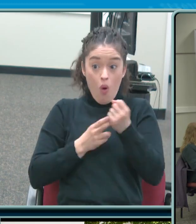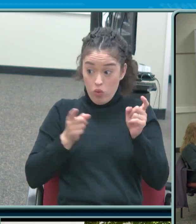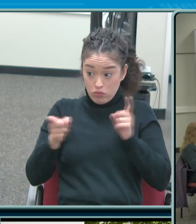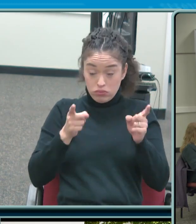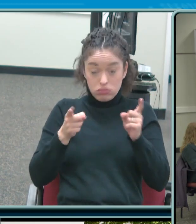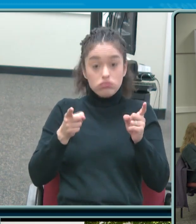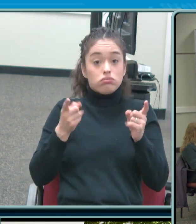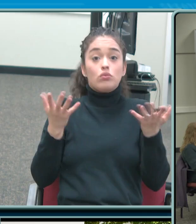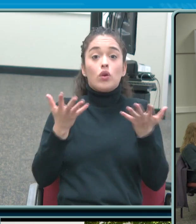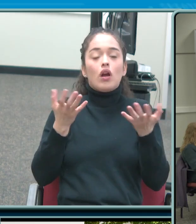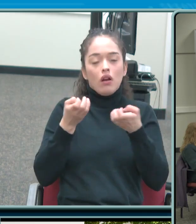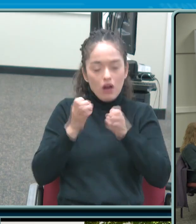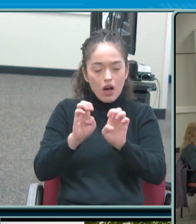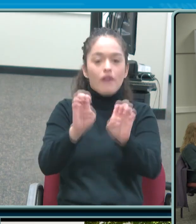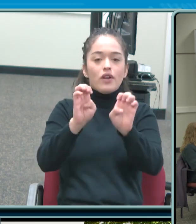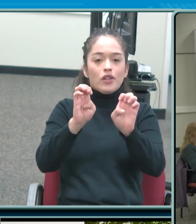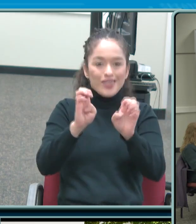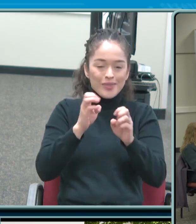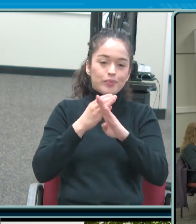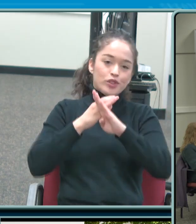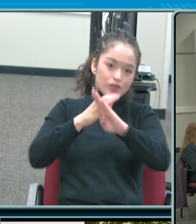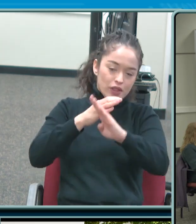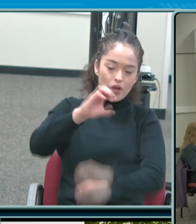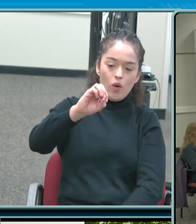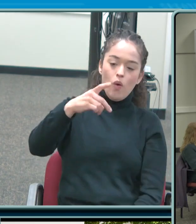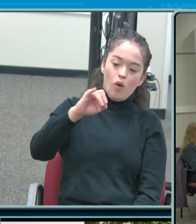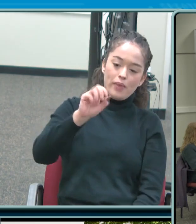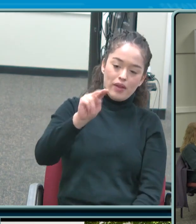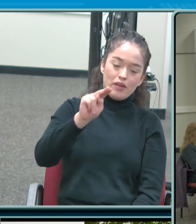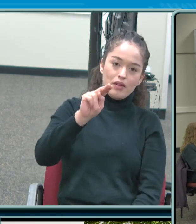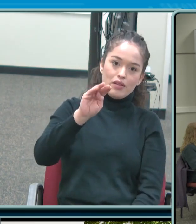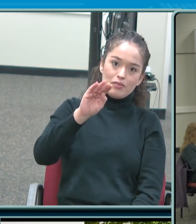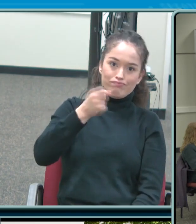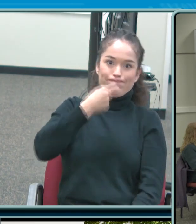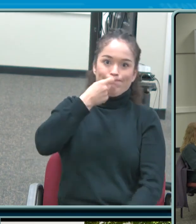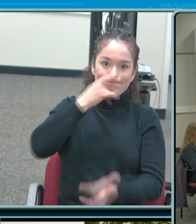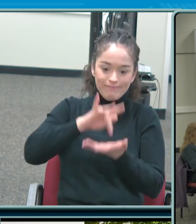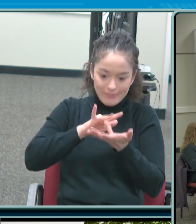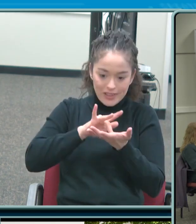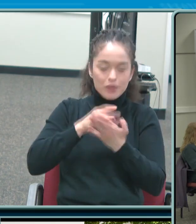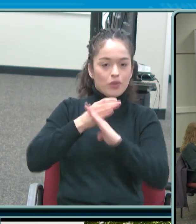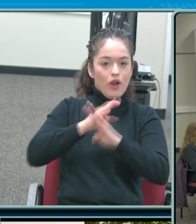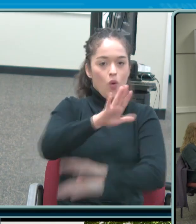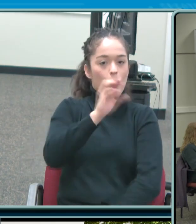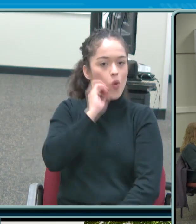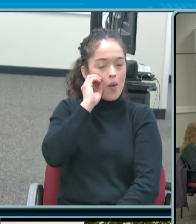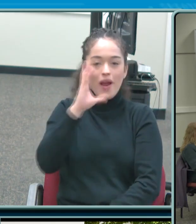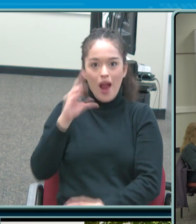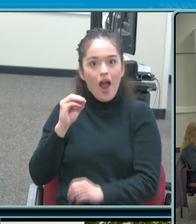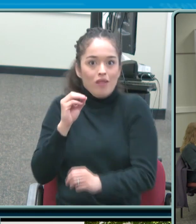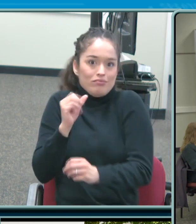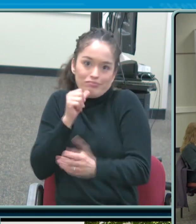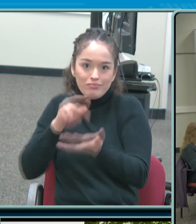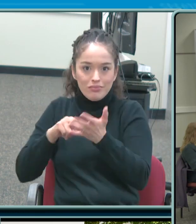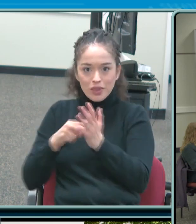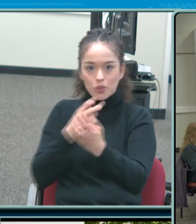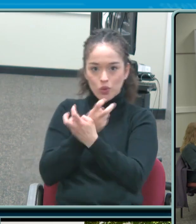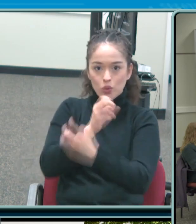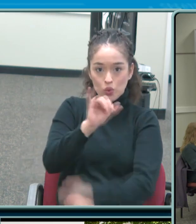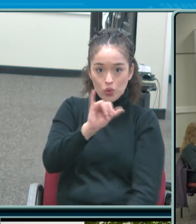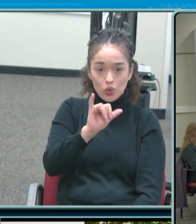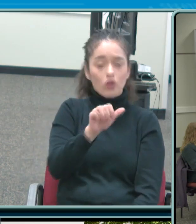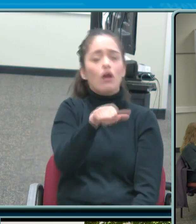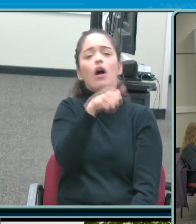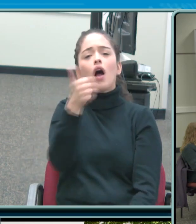were an effort to prevent opioid addiction from ever beginning in the home, and also to prevent unintentional poisonings. Other